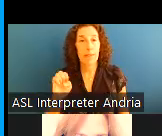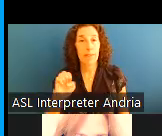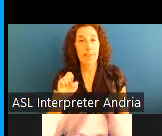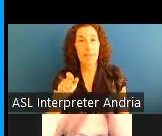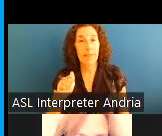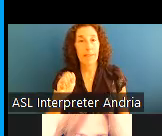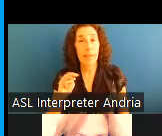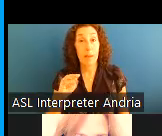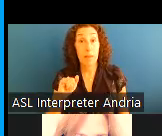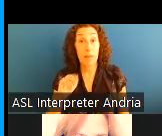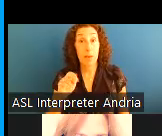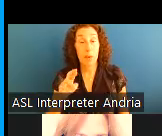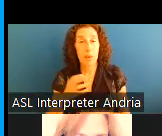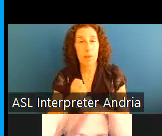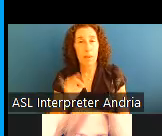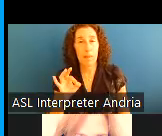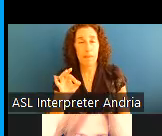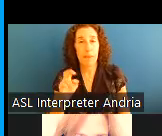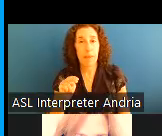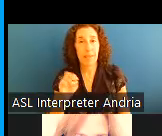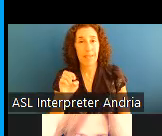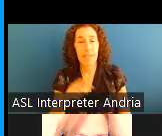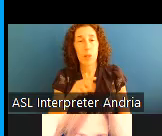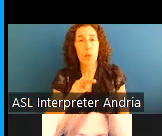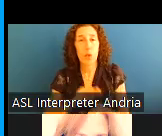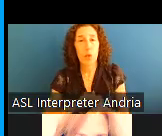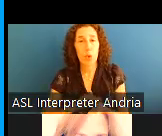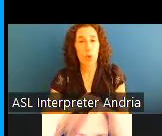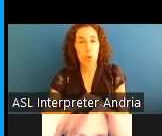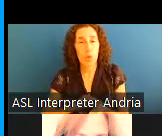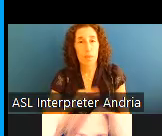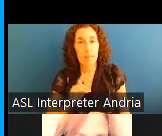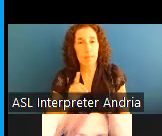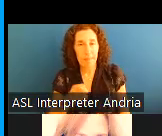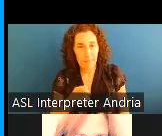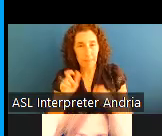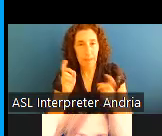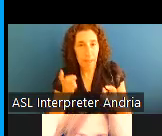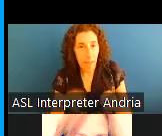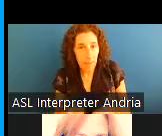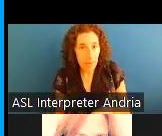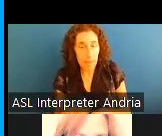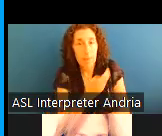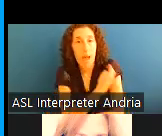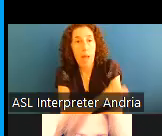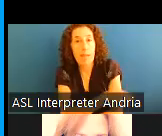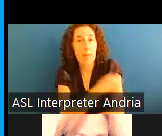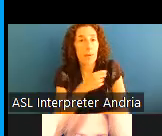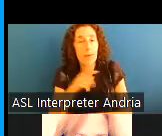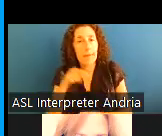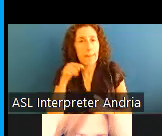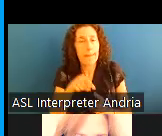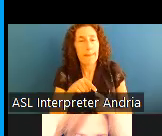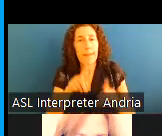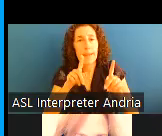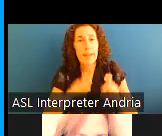presentation, please feel free to drop them in the chat. I believe Grace will be semi-monitoring if anything comes up to FNE work. She's very